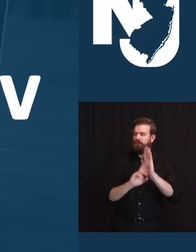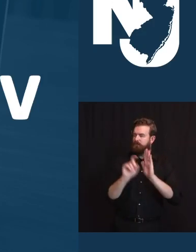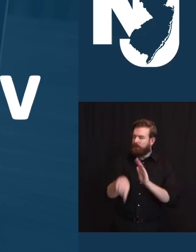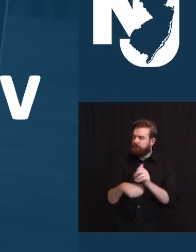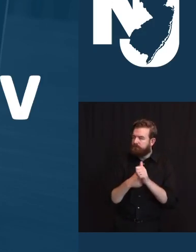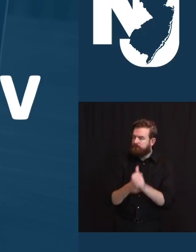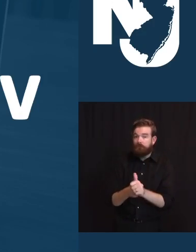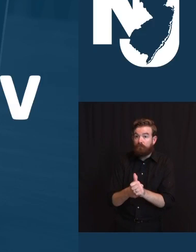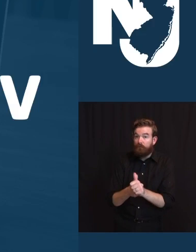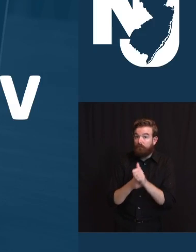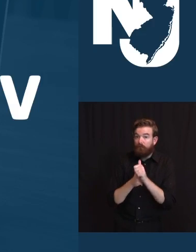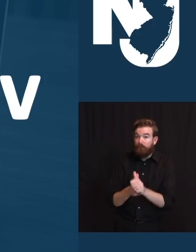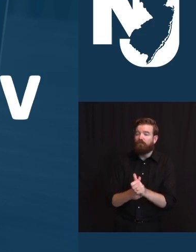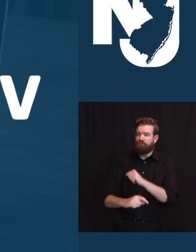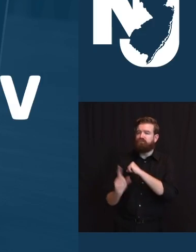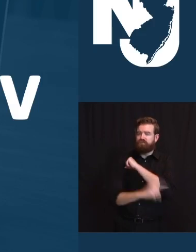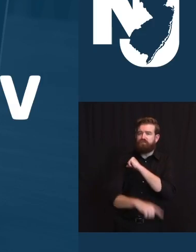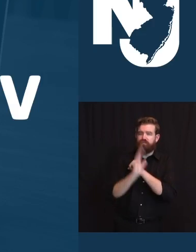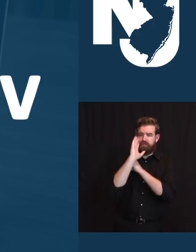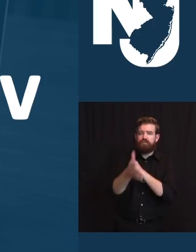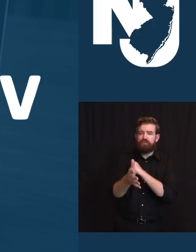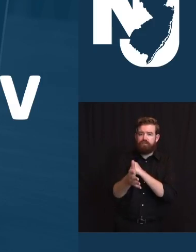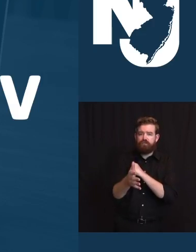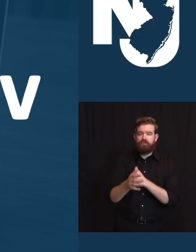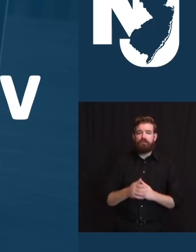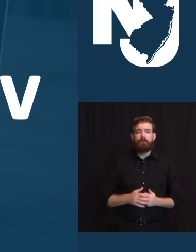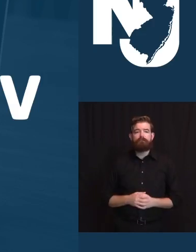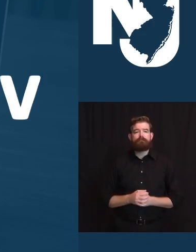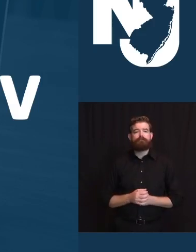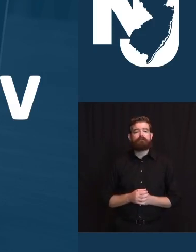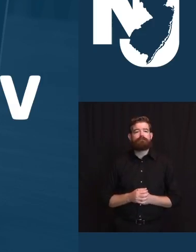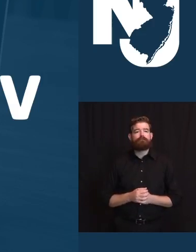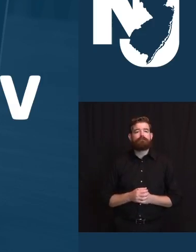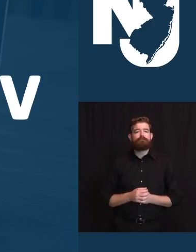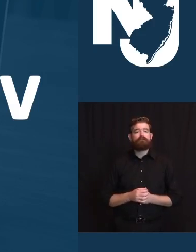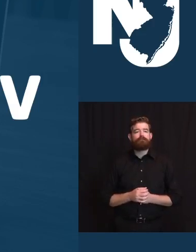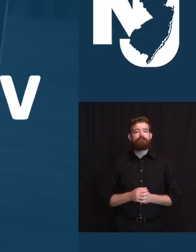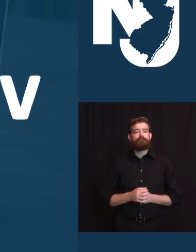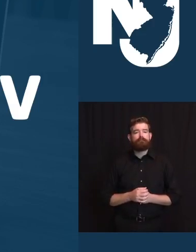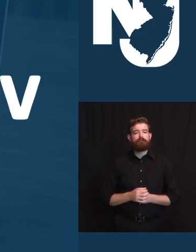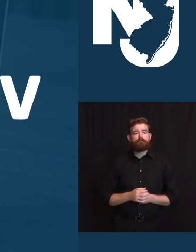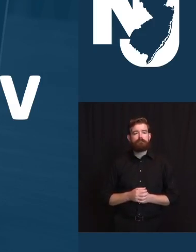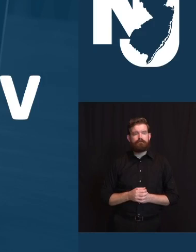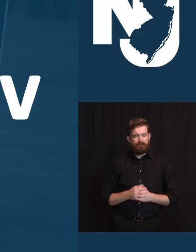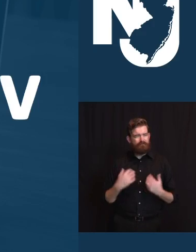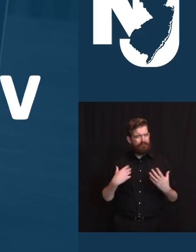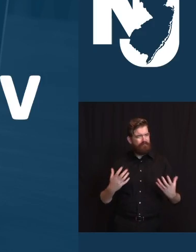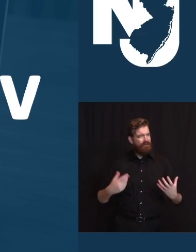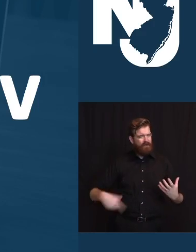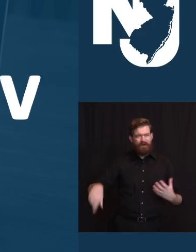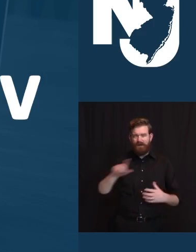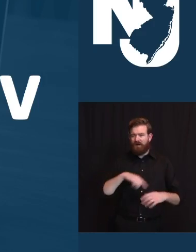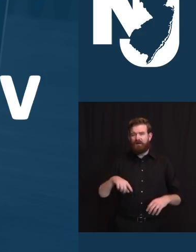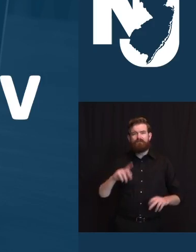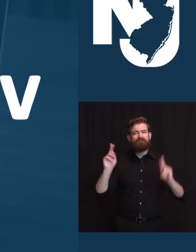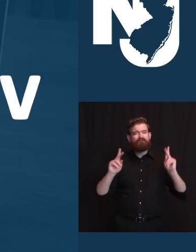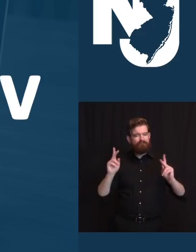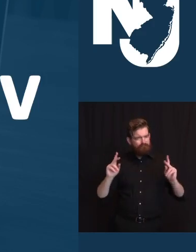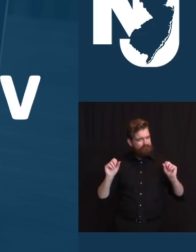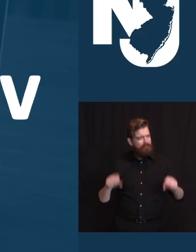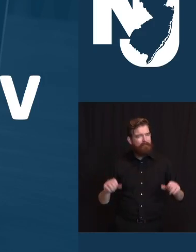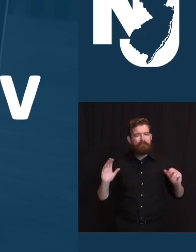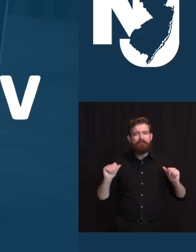them. We want you to welcome your customers back inside, but that must be done safely and in accordance with the rules.